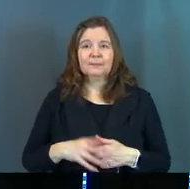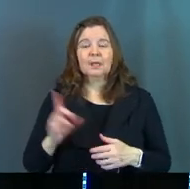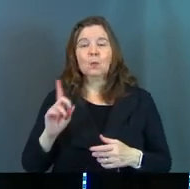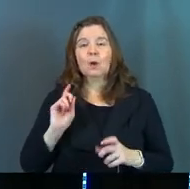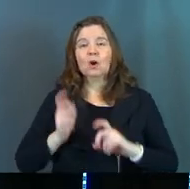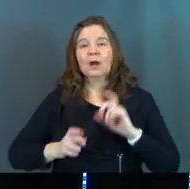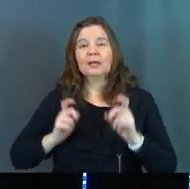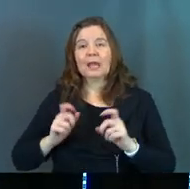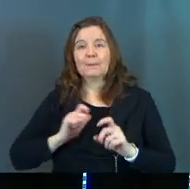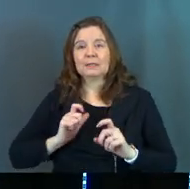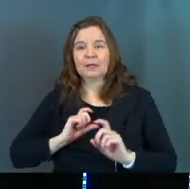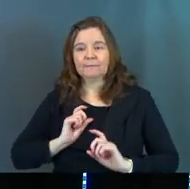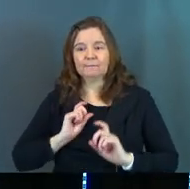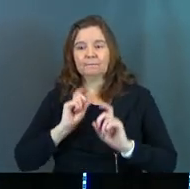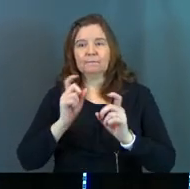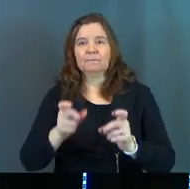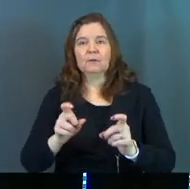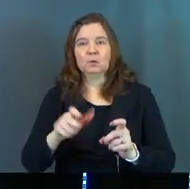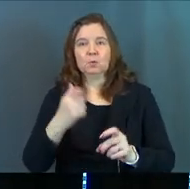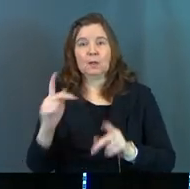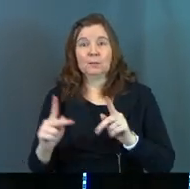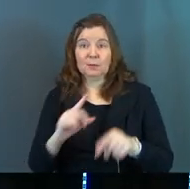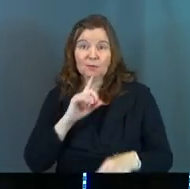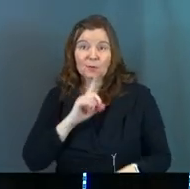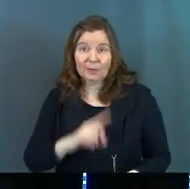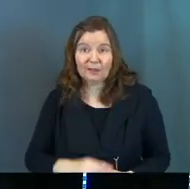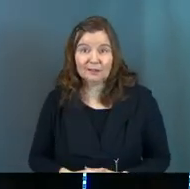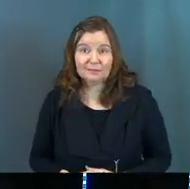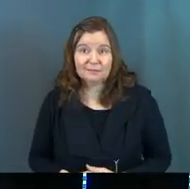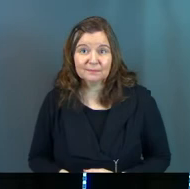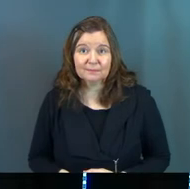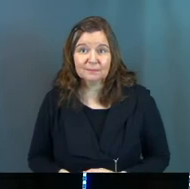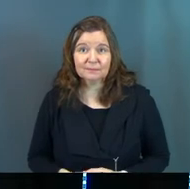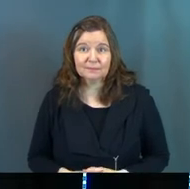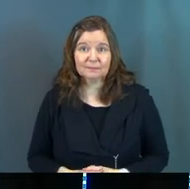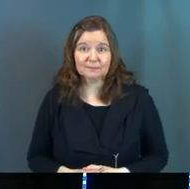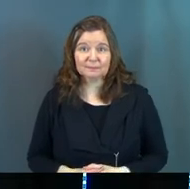It's where I gave myself away. For real.